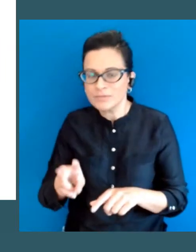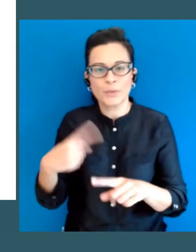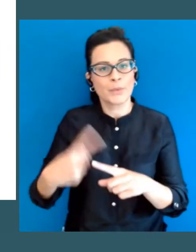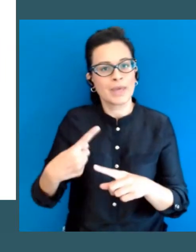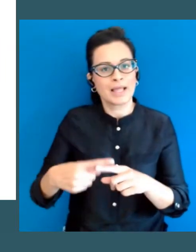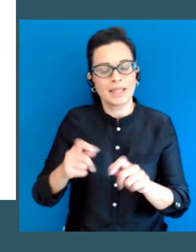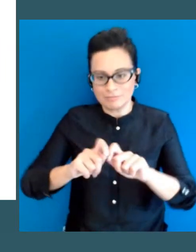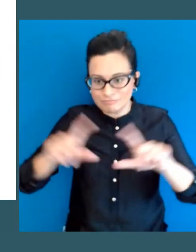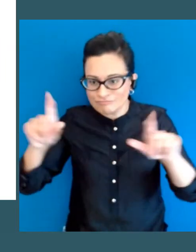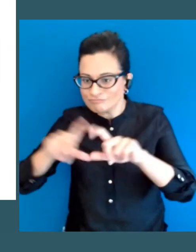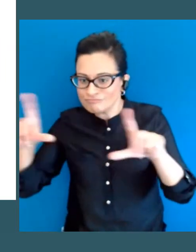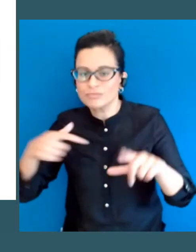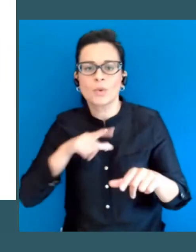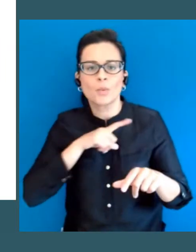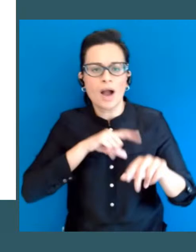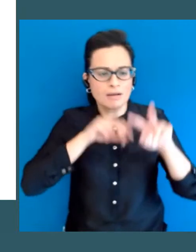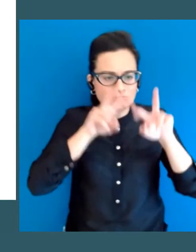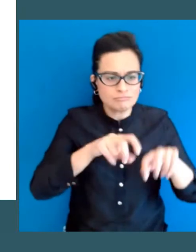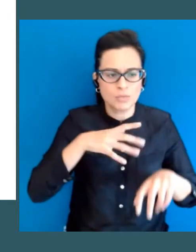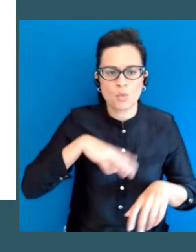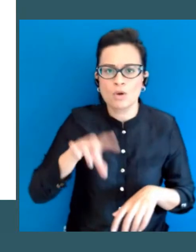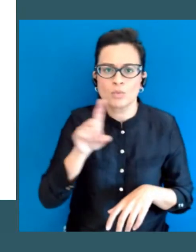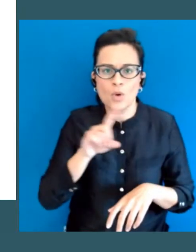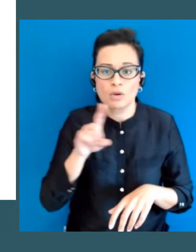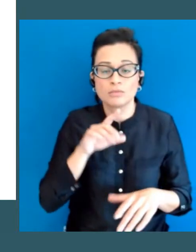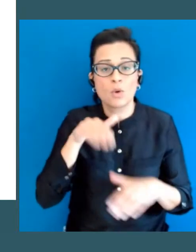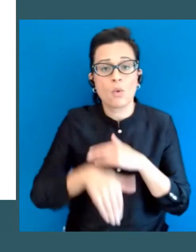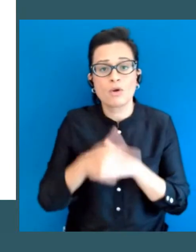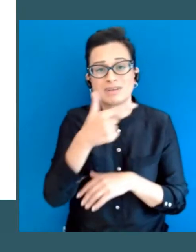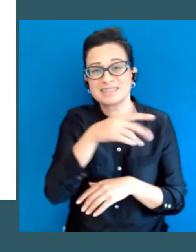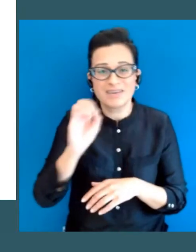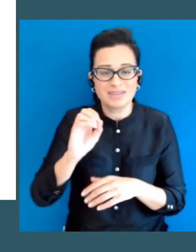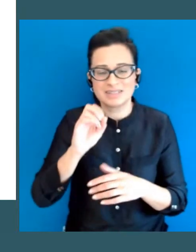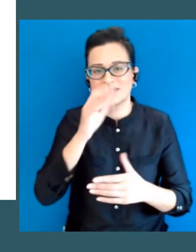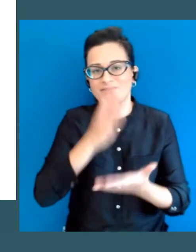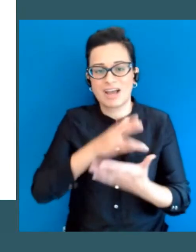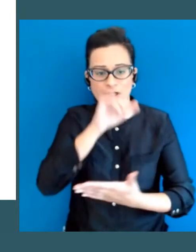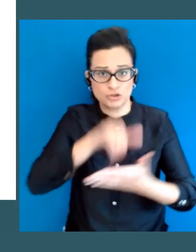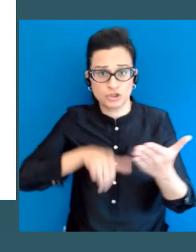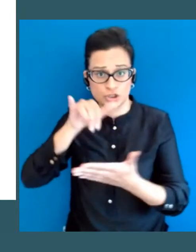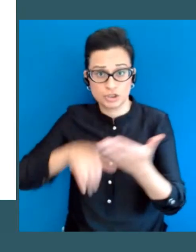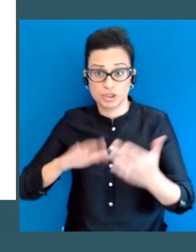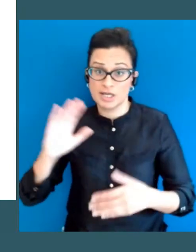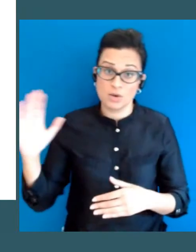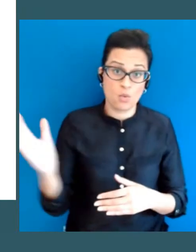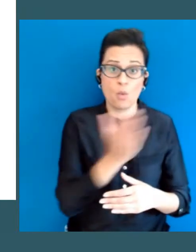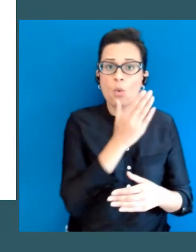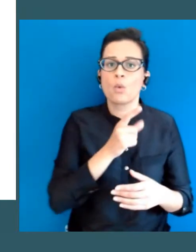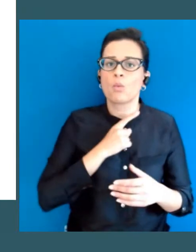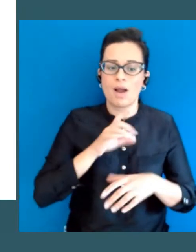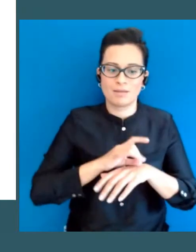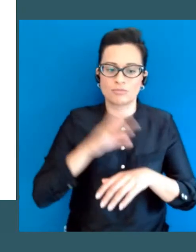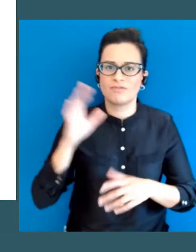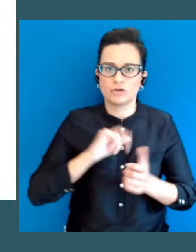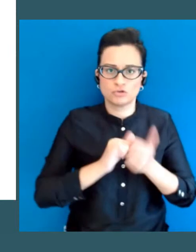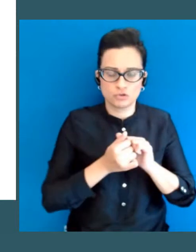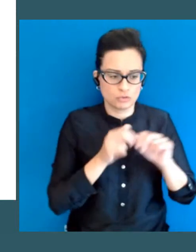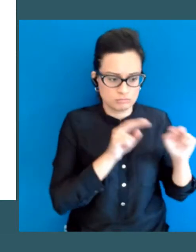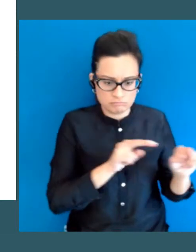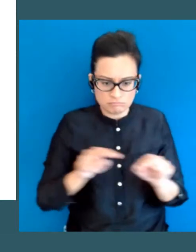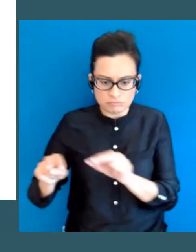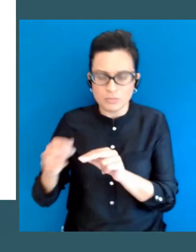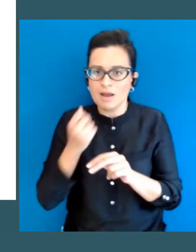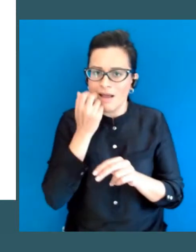what you're looking for. We have over 70 fact sheets. These are all peer-reviewed and research-based and reviewed on a regular